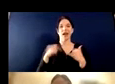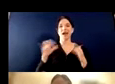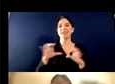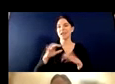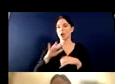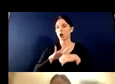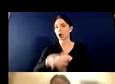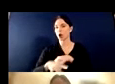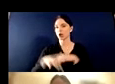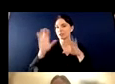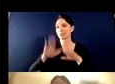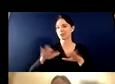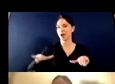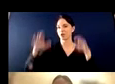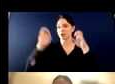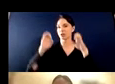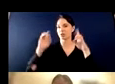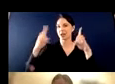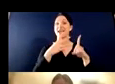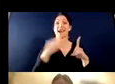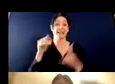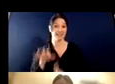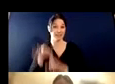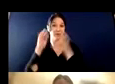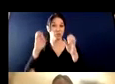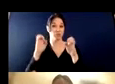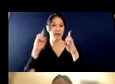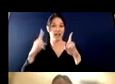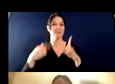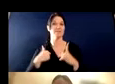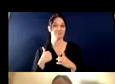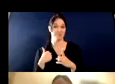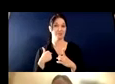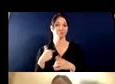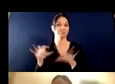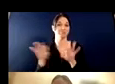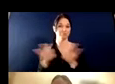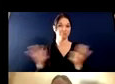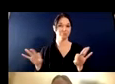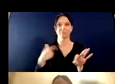and special education, and I taught fourth grade general education.